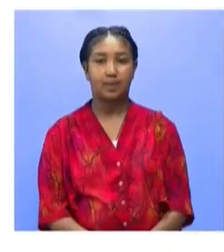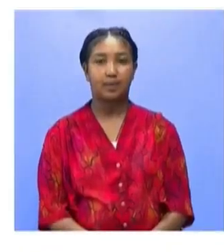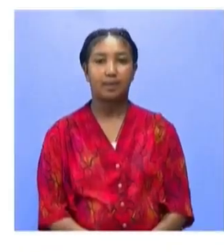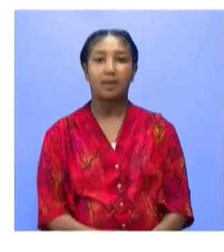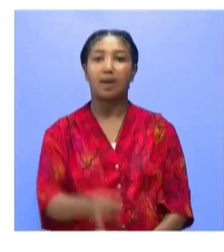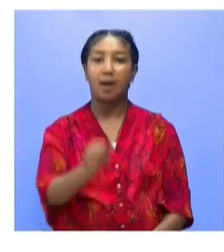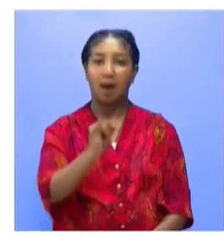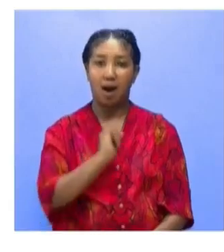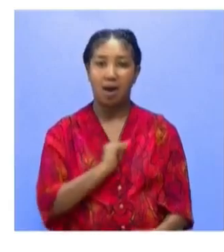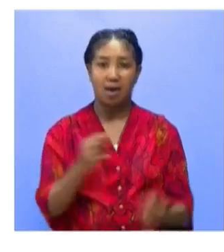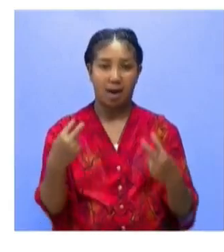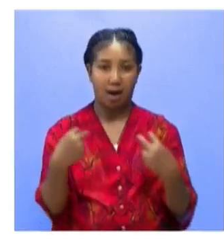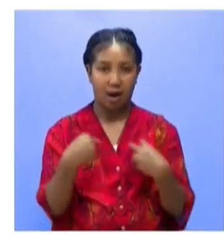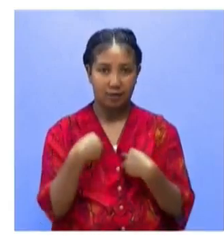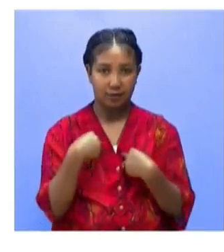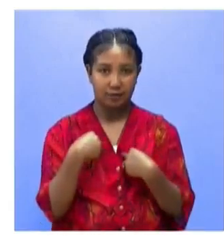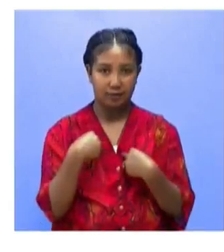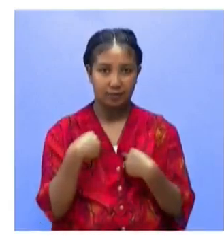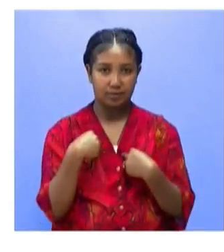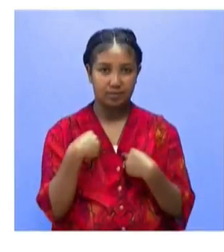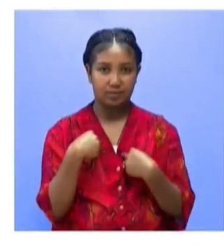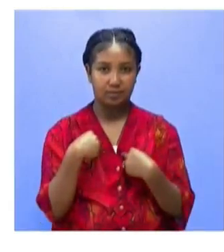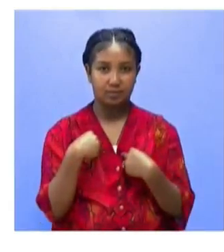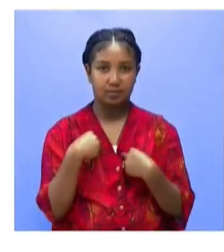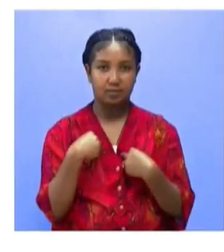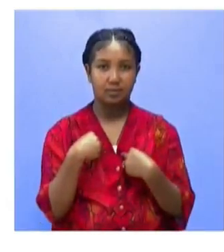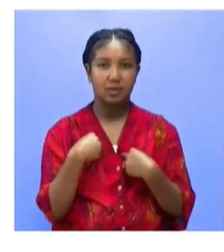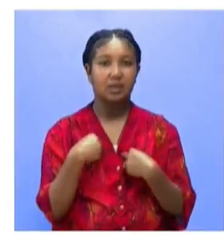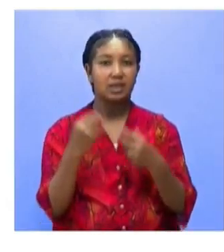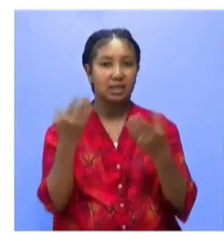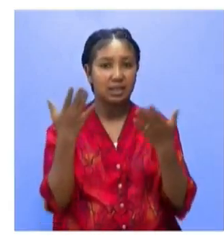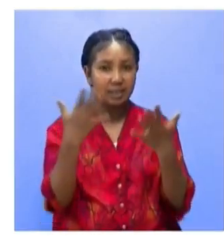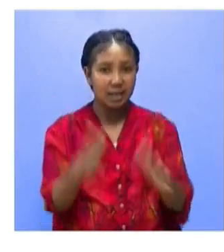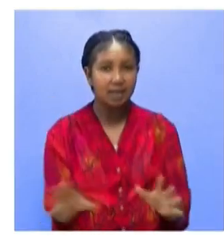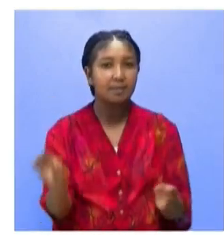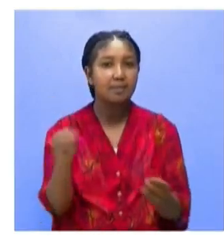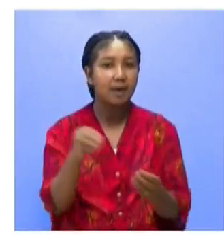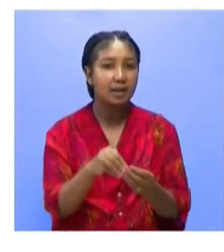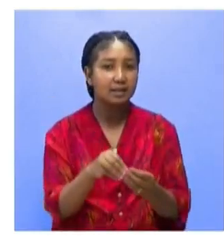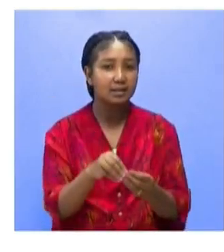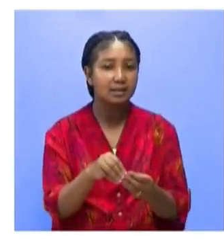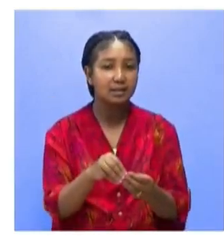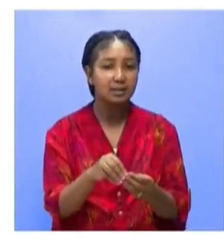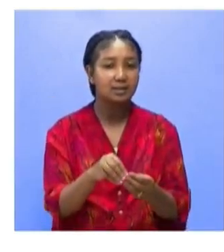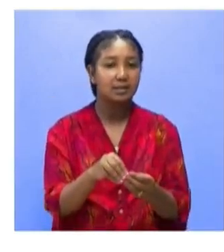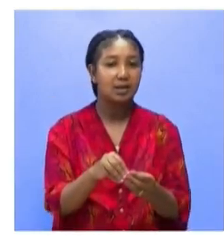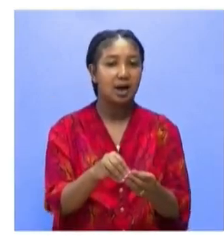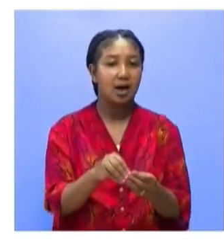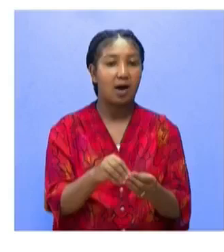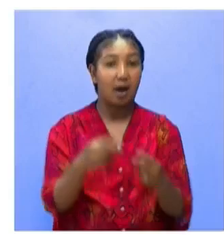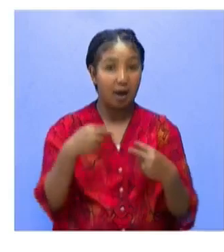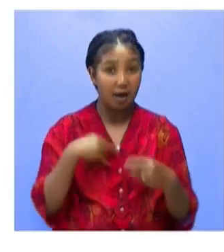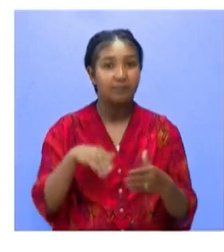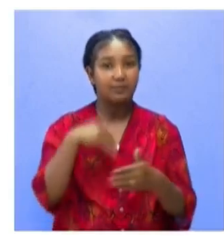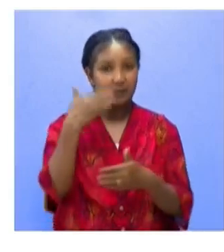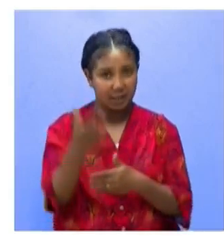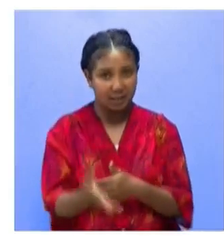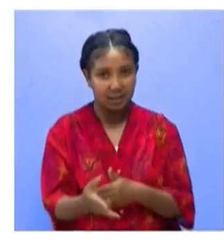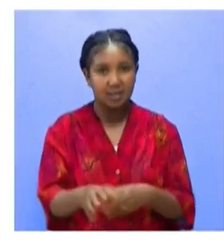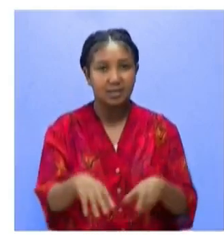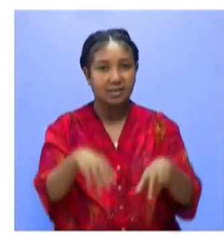I have done plus what? Not.